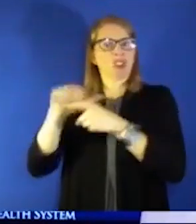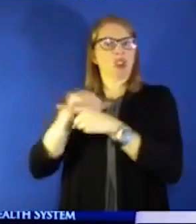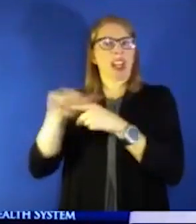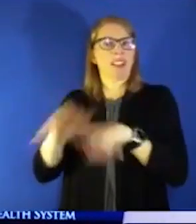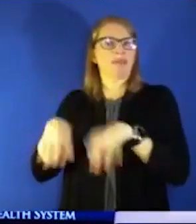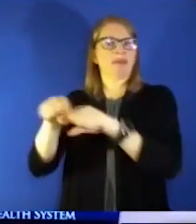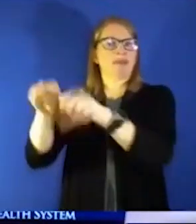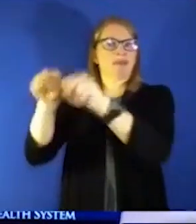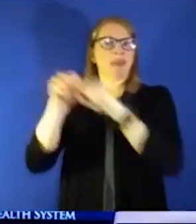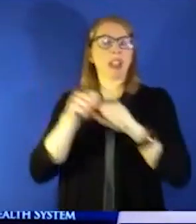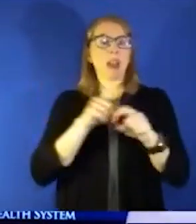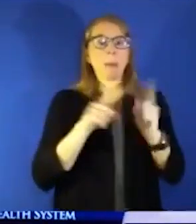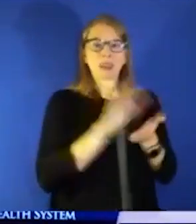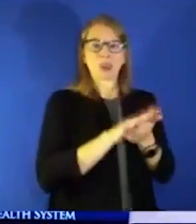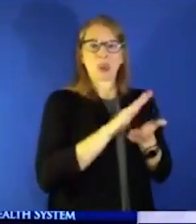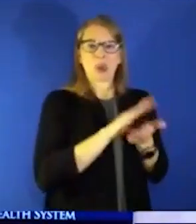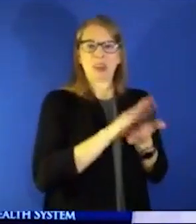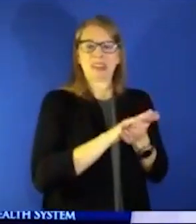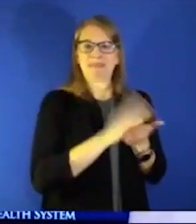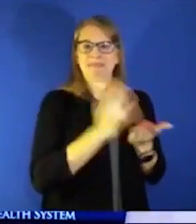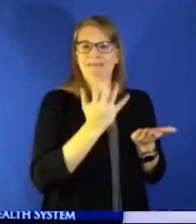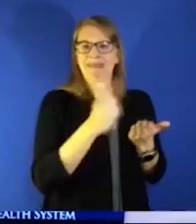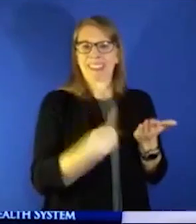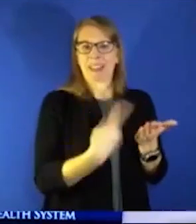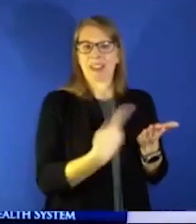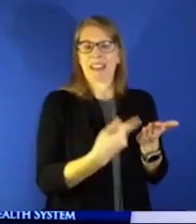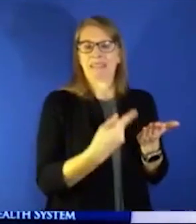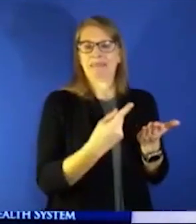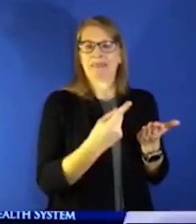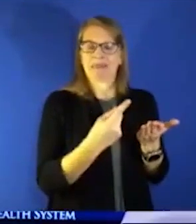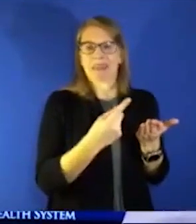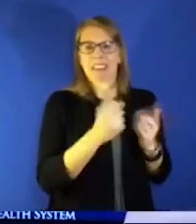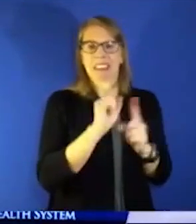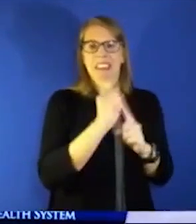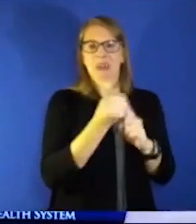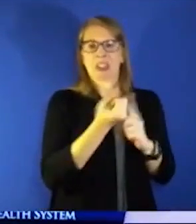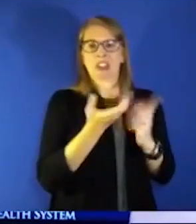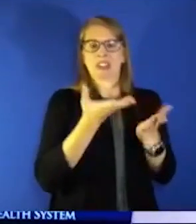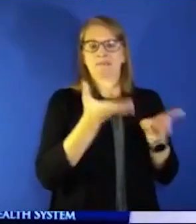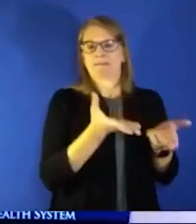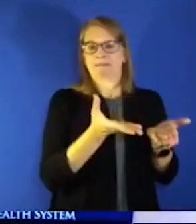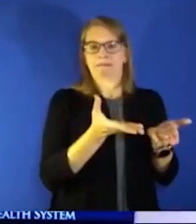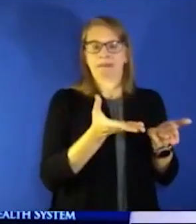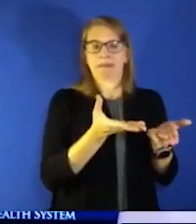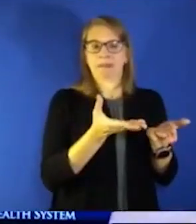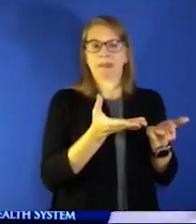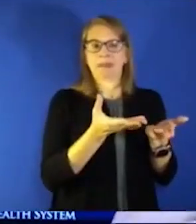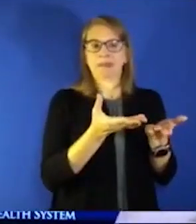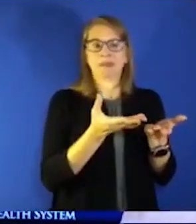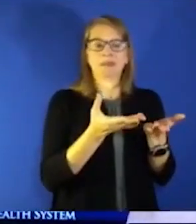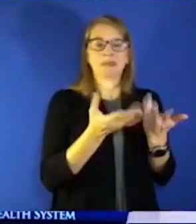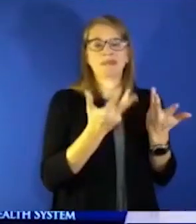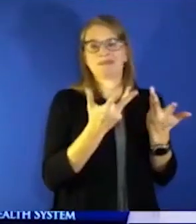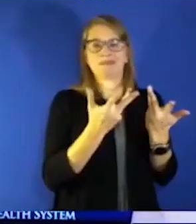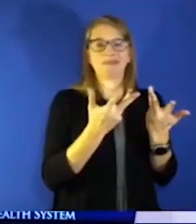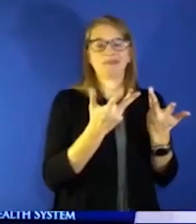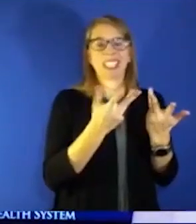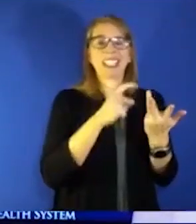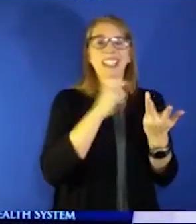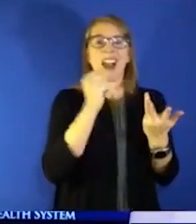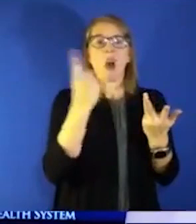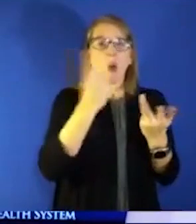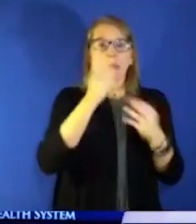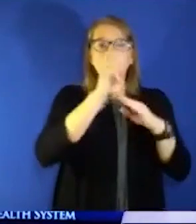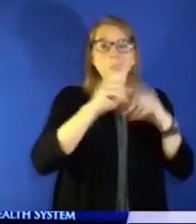schools, there is always sometimes that dichotomy there, some of those suboptimal practices. So if we can keep